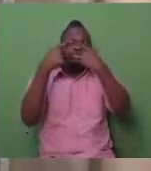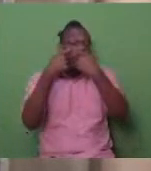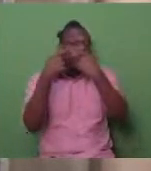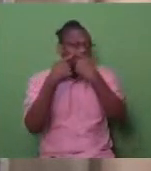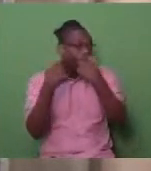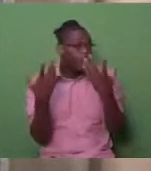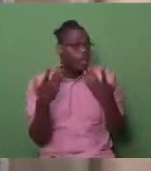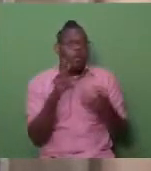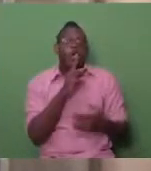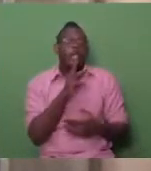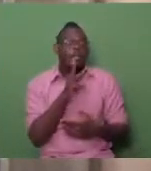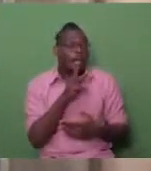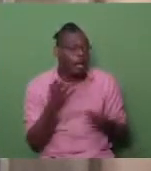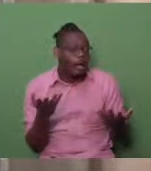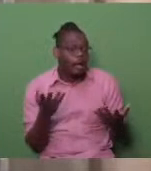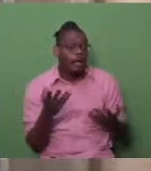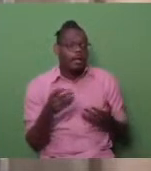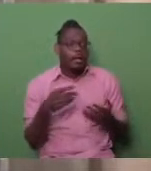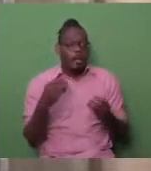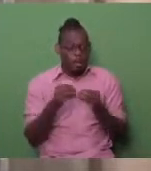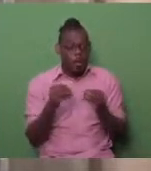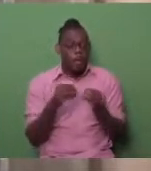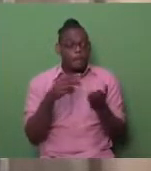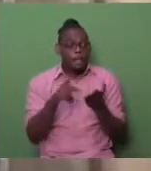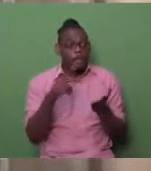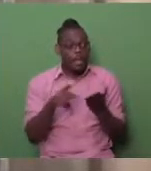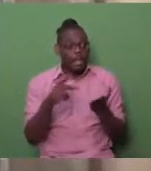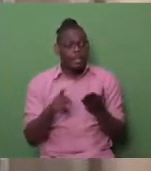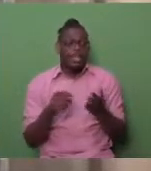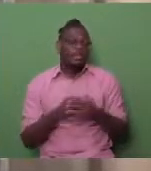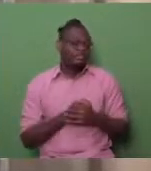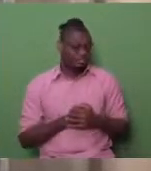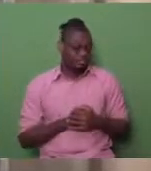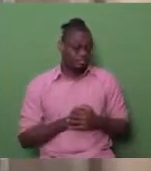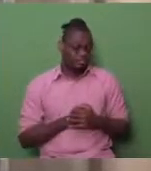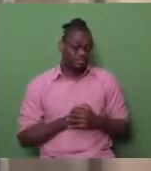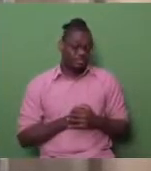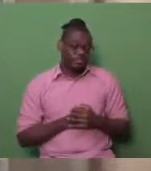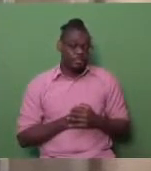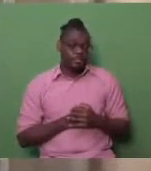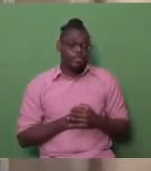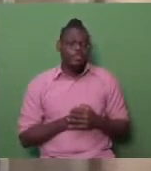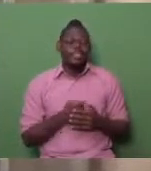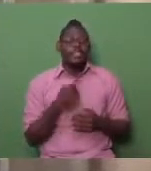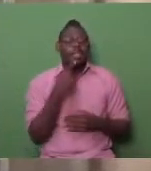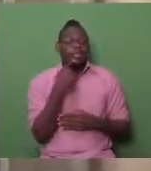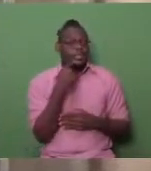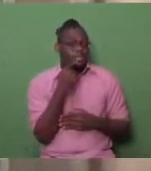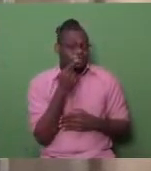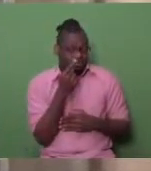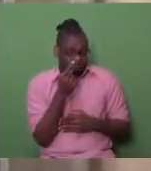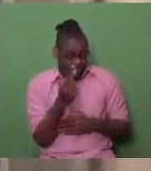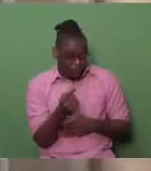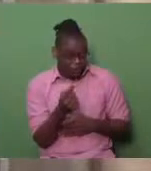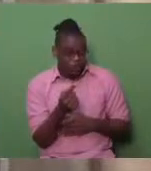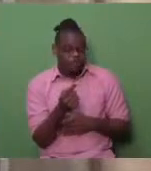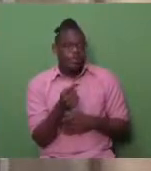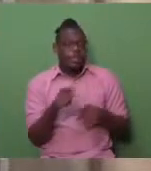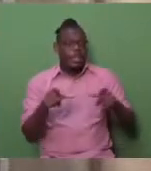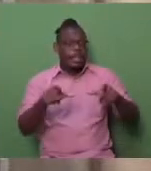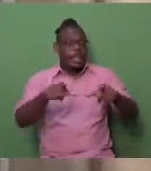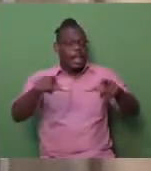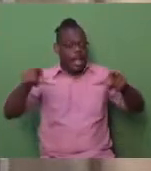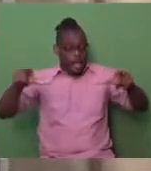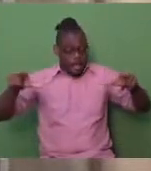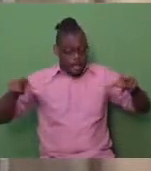and physical infrastructure, the acting CEO of WASA stated that property tax will drive water rates up